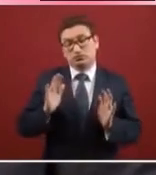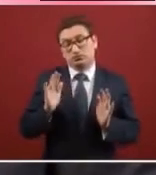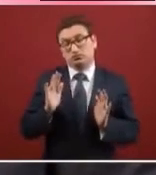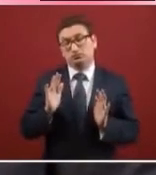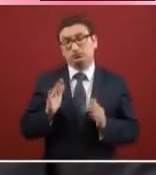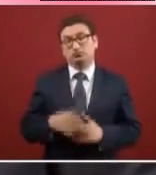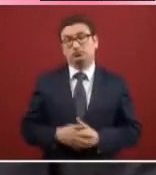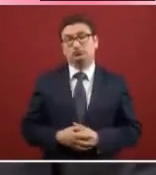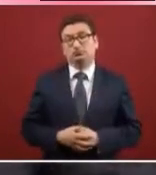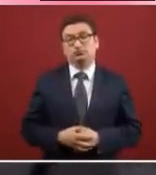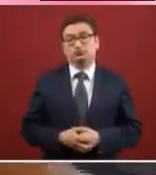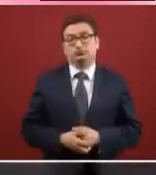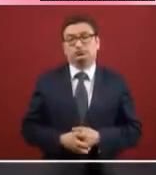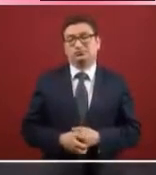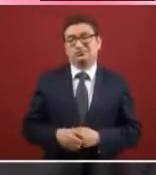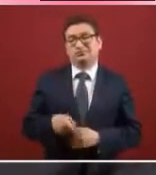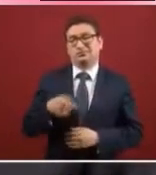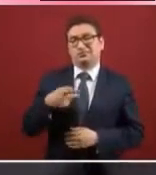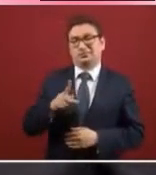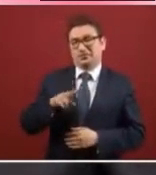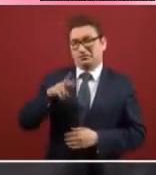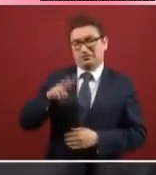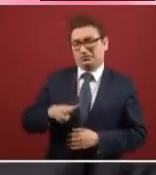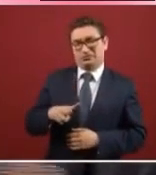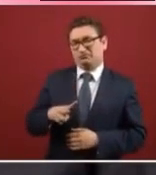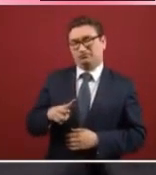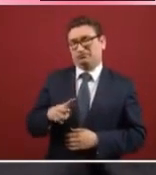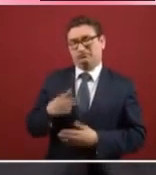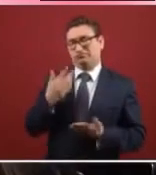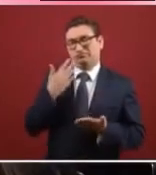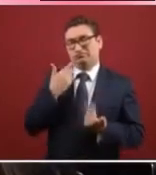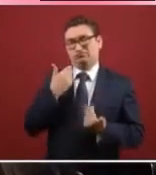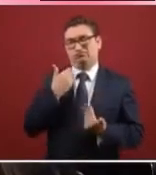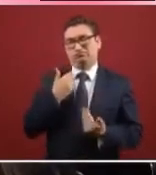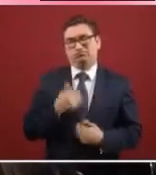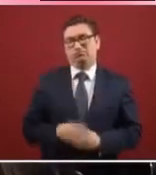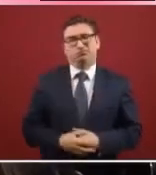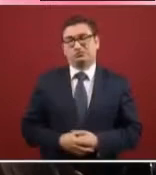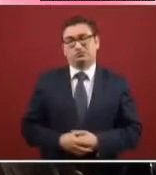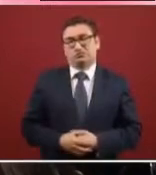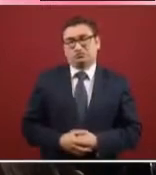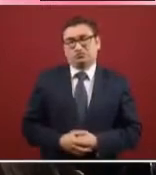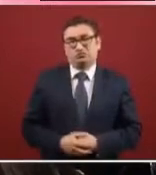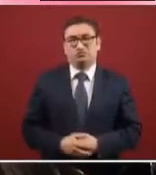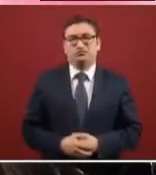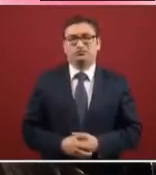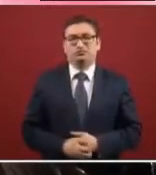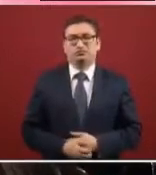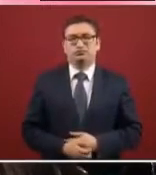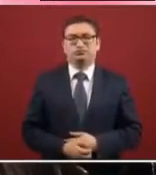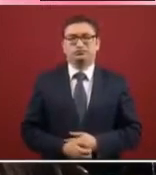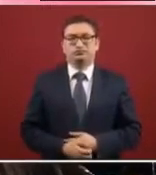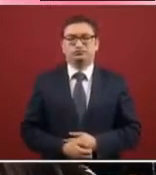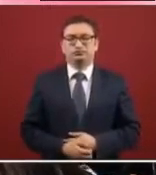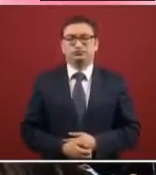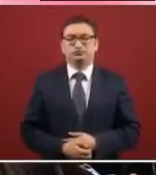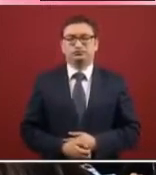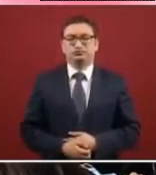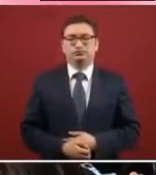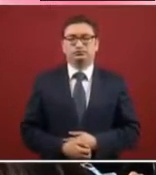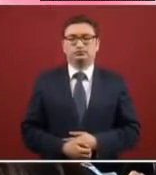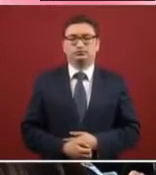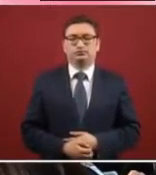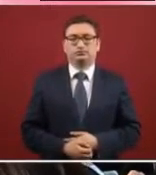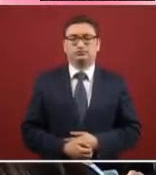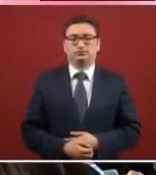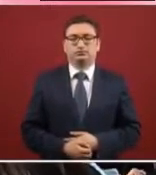injustice. Y no hay. And there is none. Materia. There's no material to base Al it contrario.